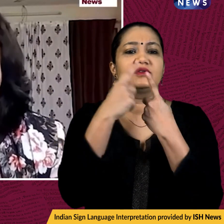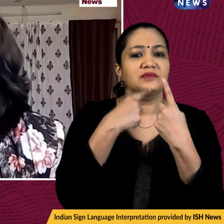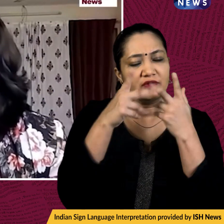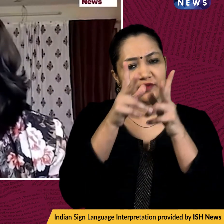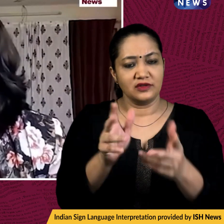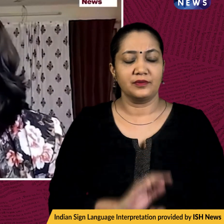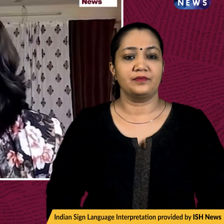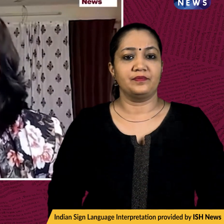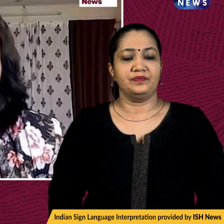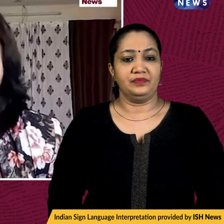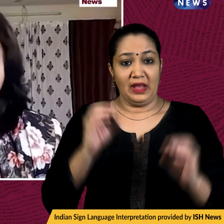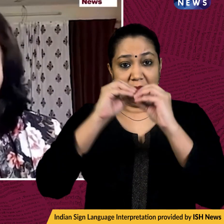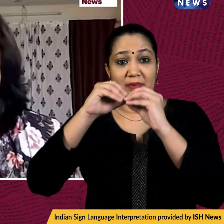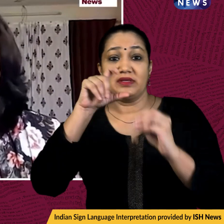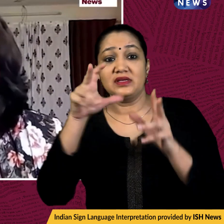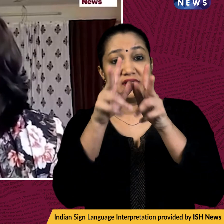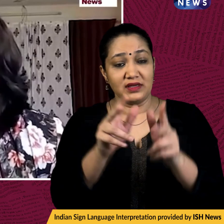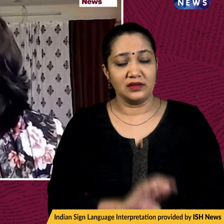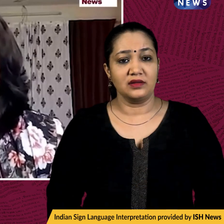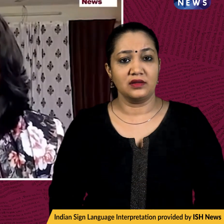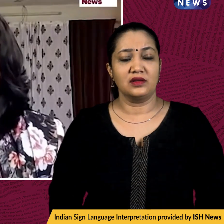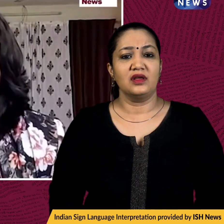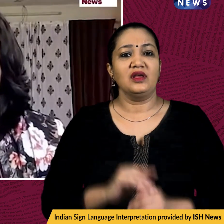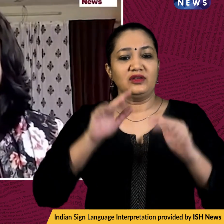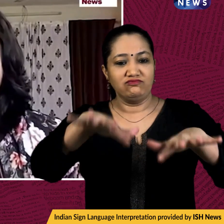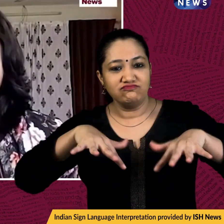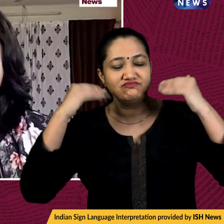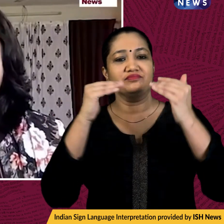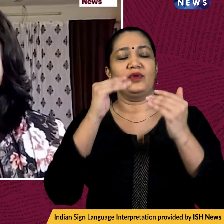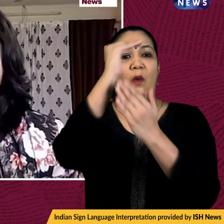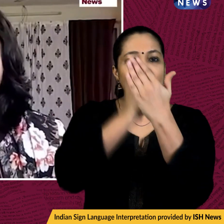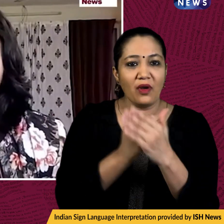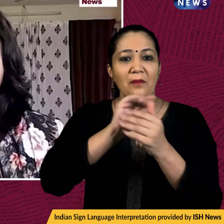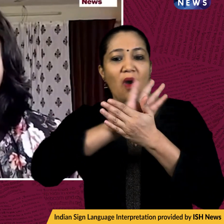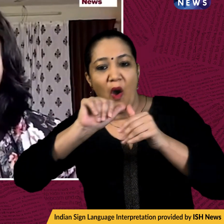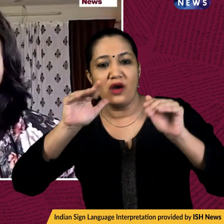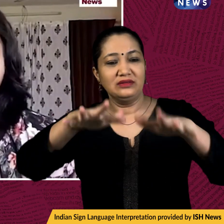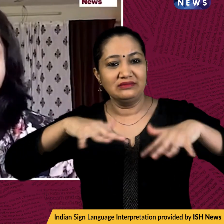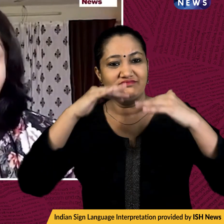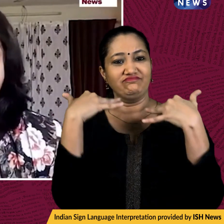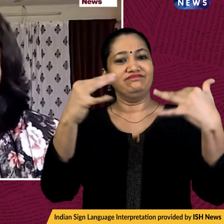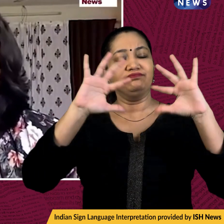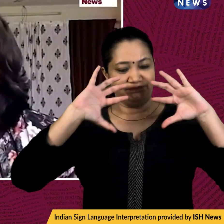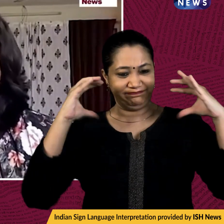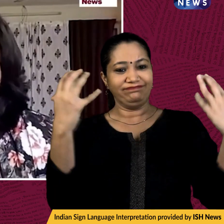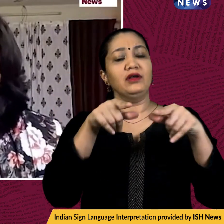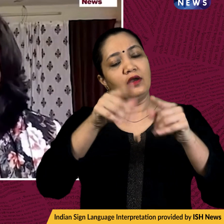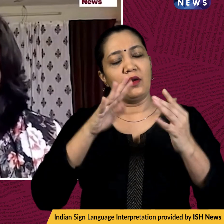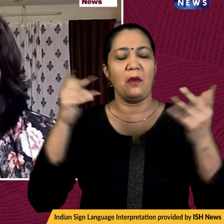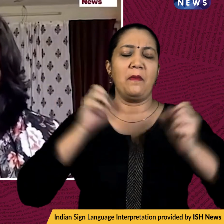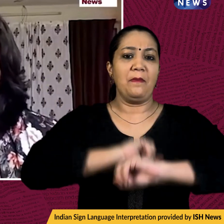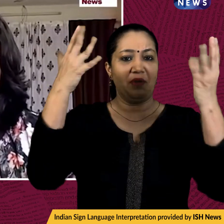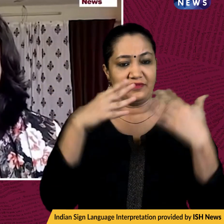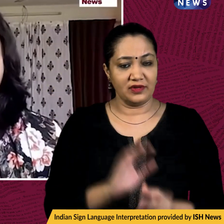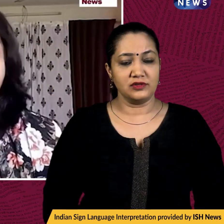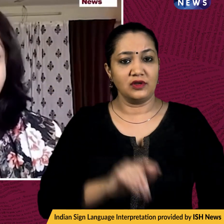news agency. According to the BBC, an opera house and a concert hall were also hit in Freedom Square. In a video